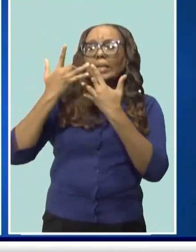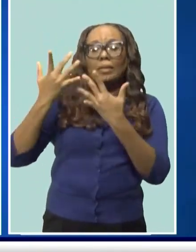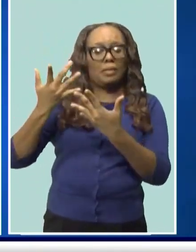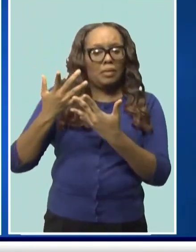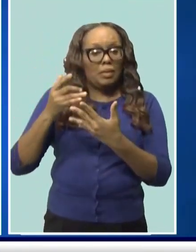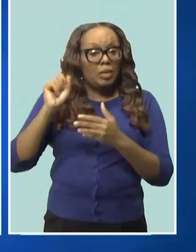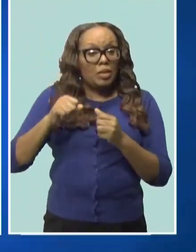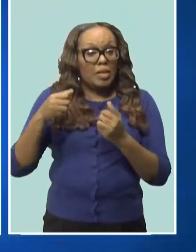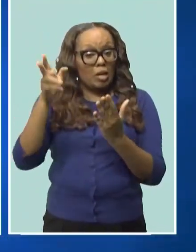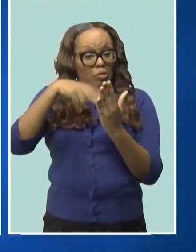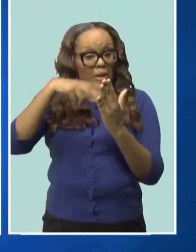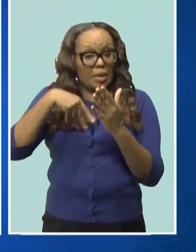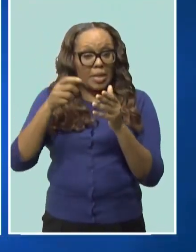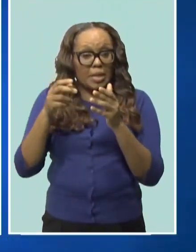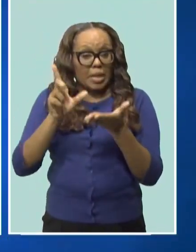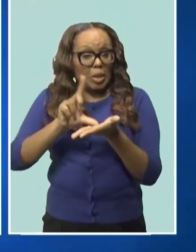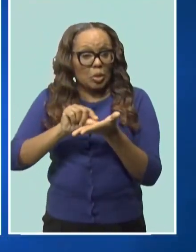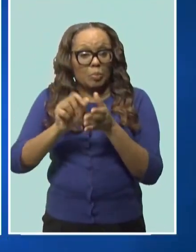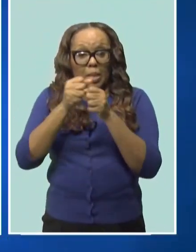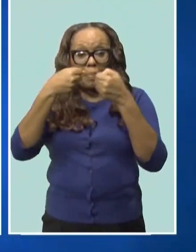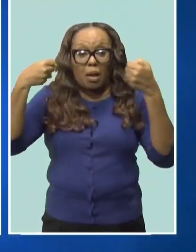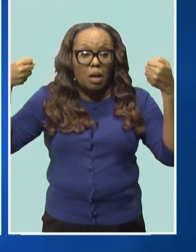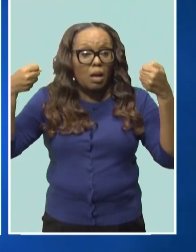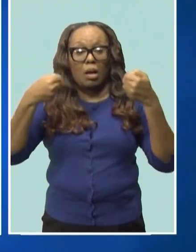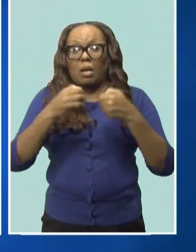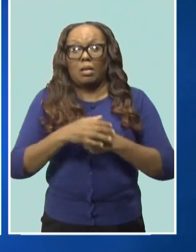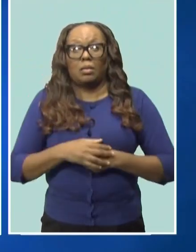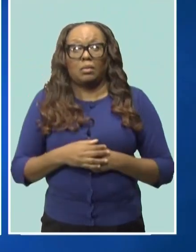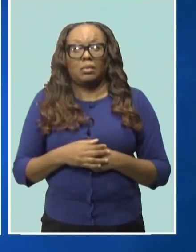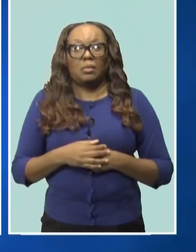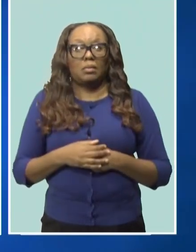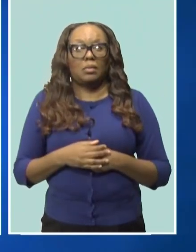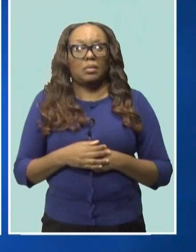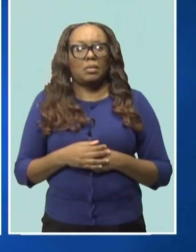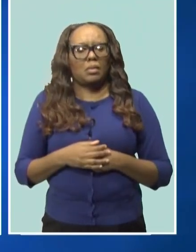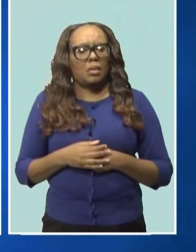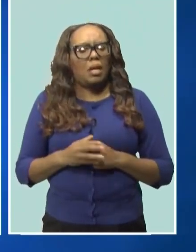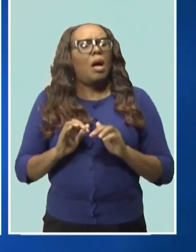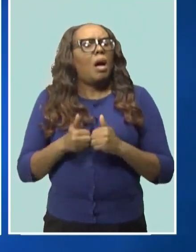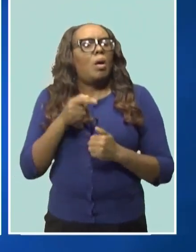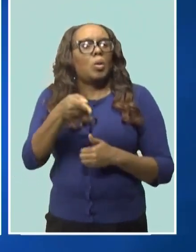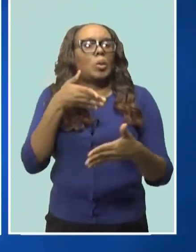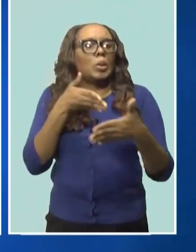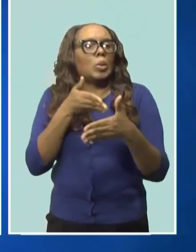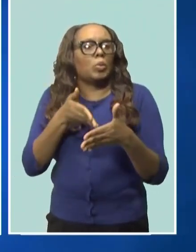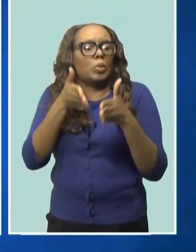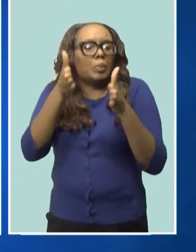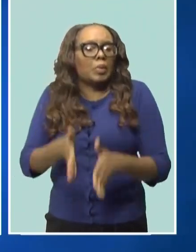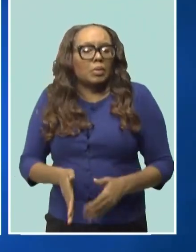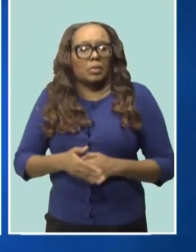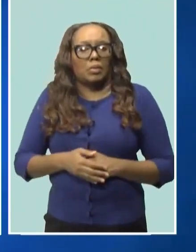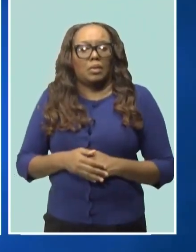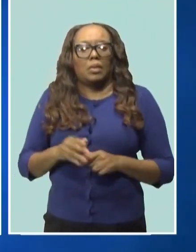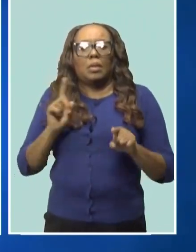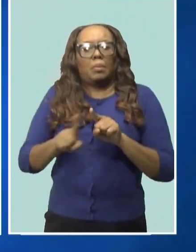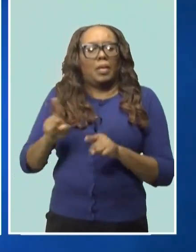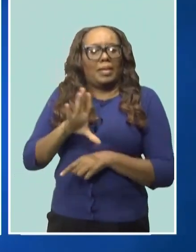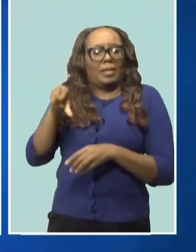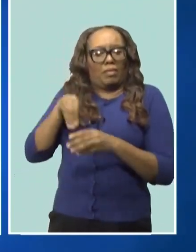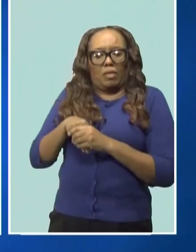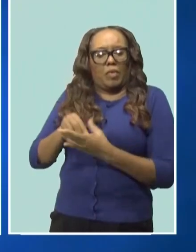about is something that is news. So how can you sue the Calypsonian when it is something that made the